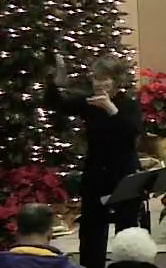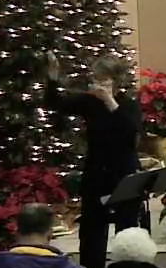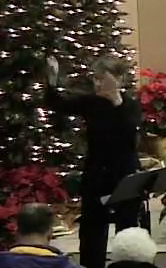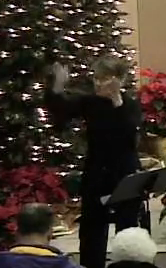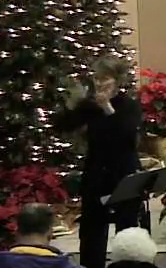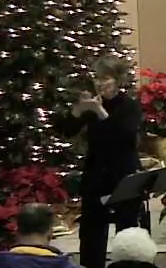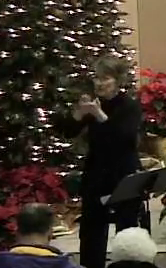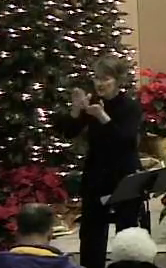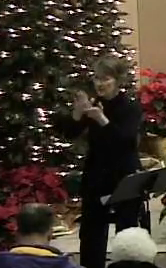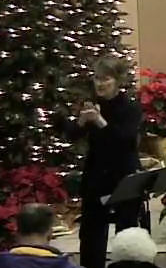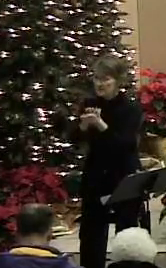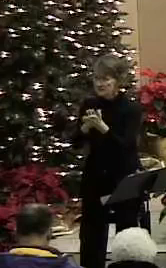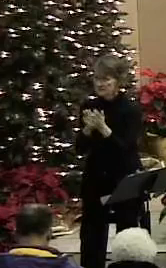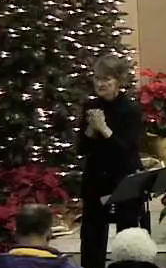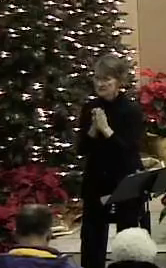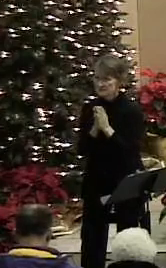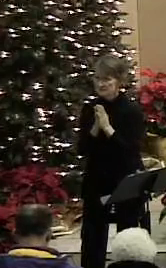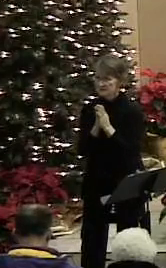we